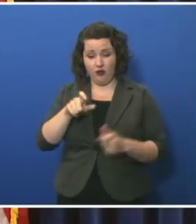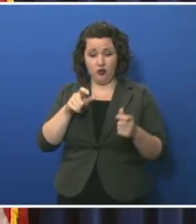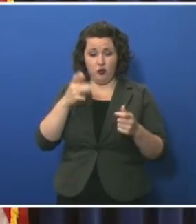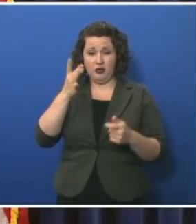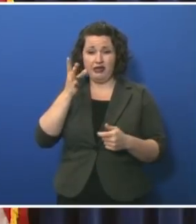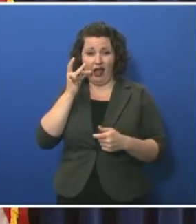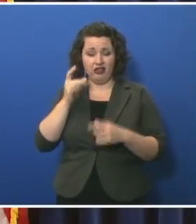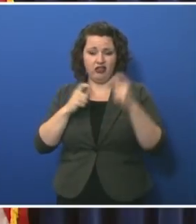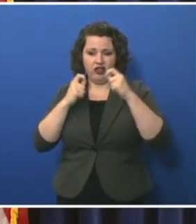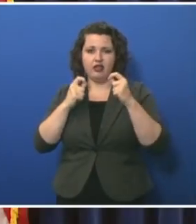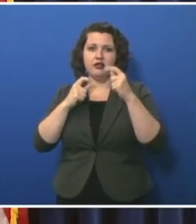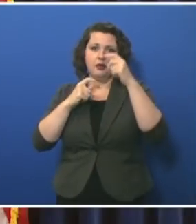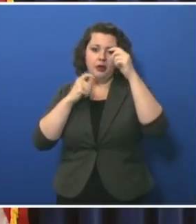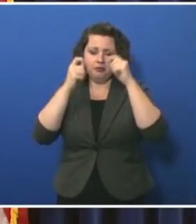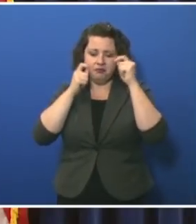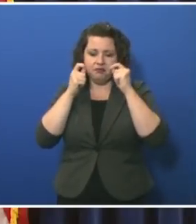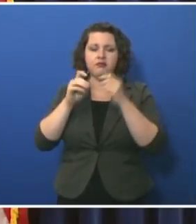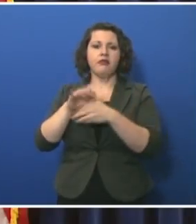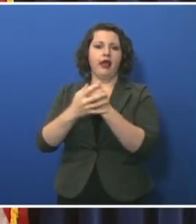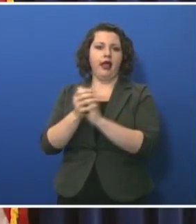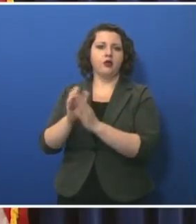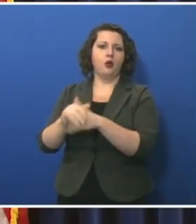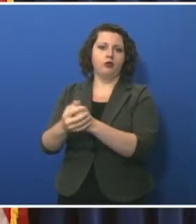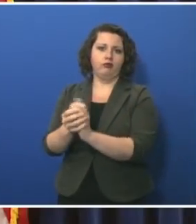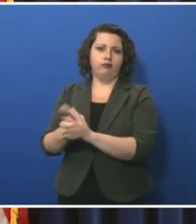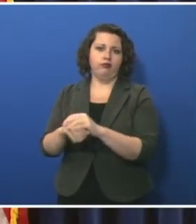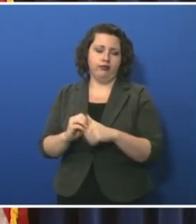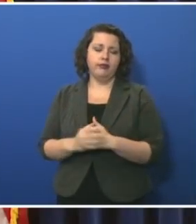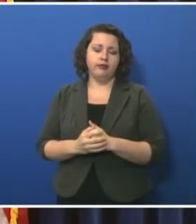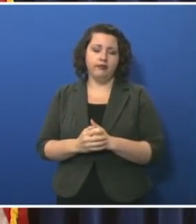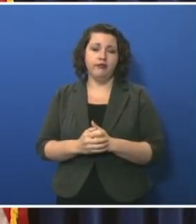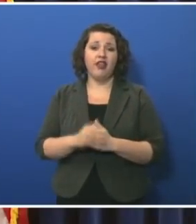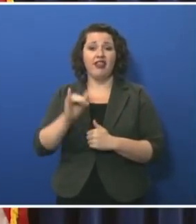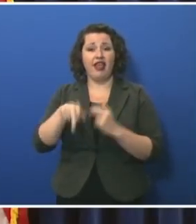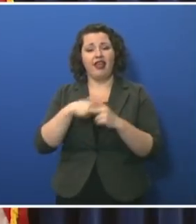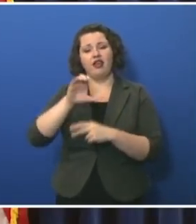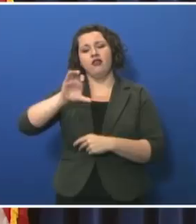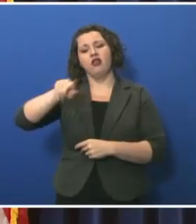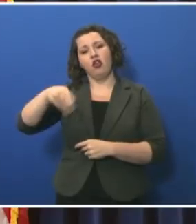you're going to want to immediately wash your hands. And those kinds of cloth face